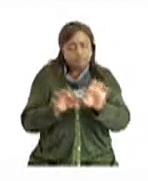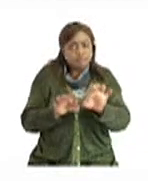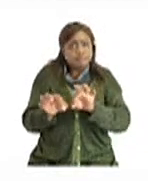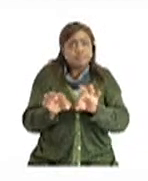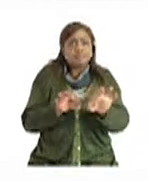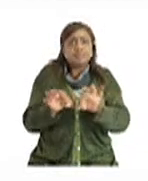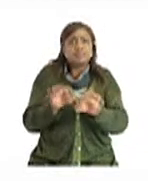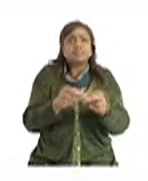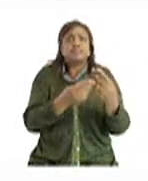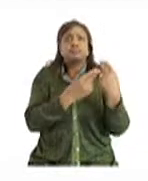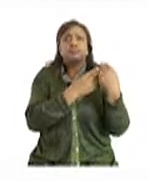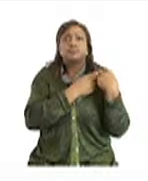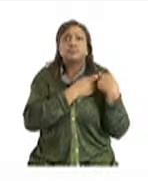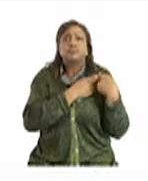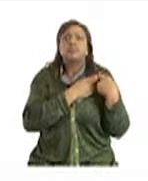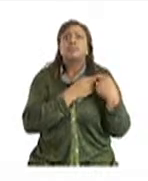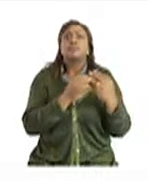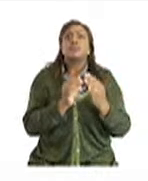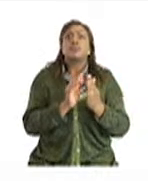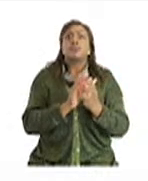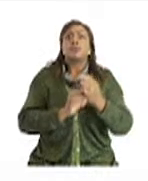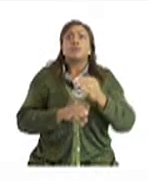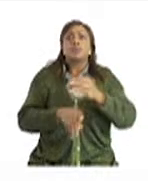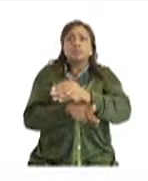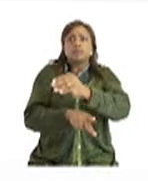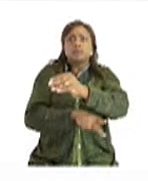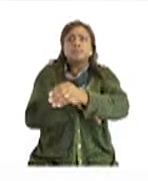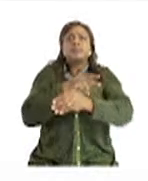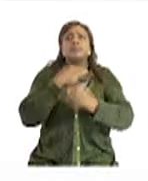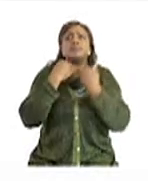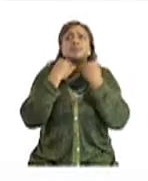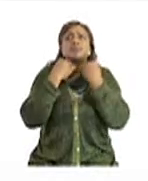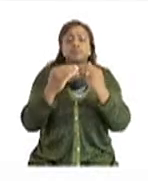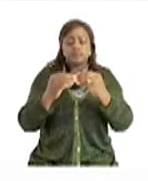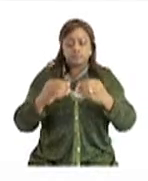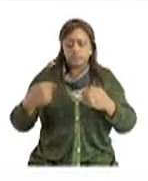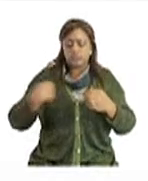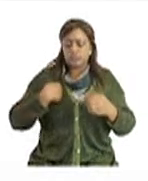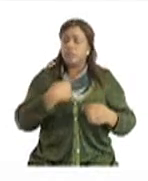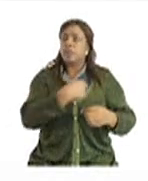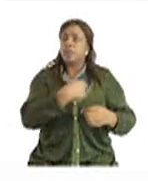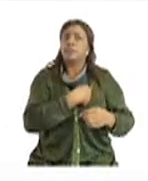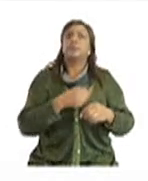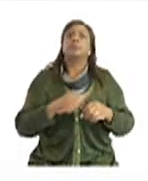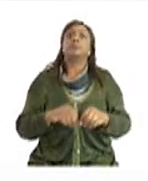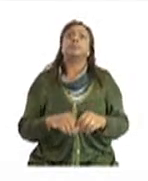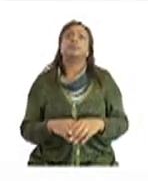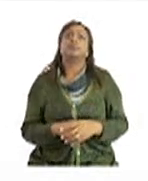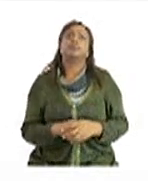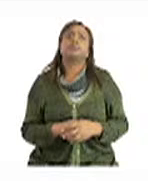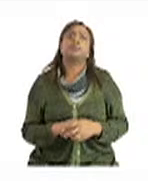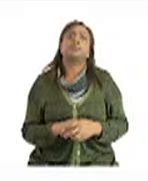to explain the role of the basic structures of male and female reproductive organs.